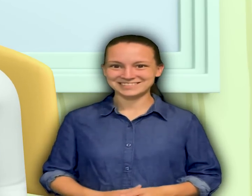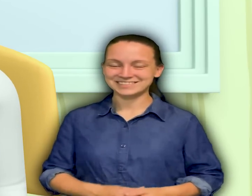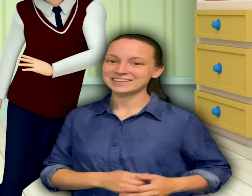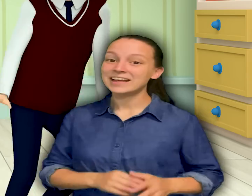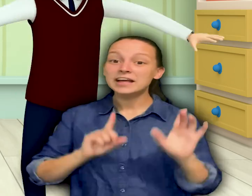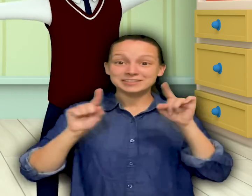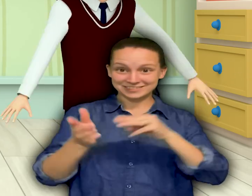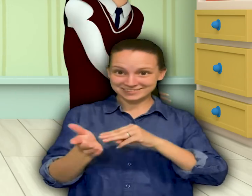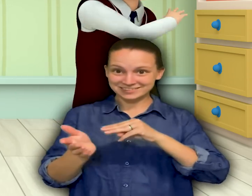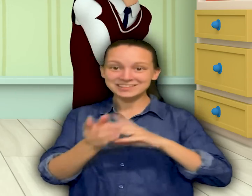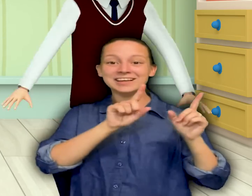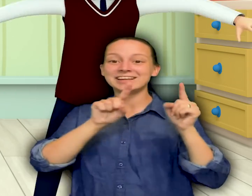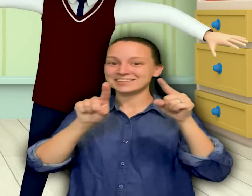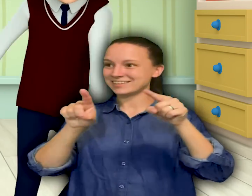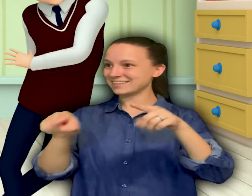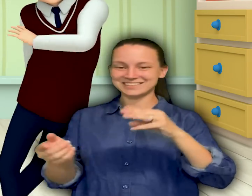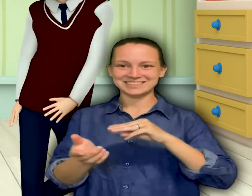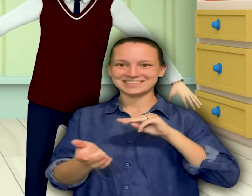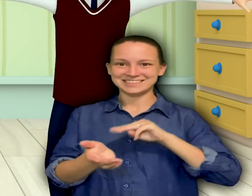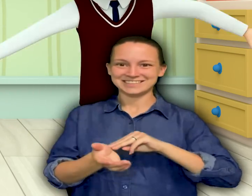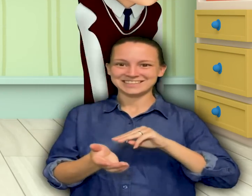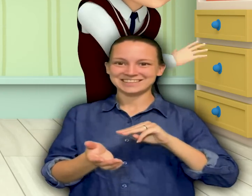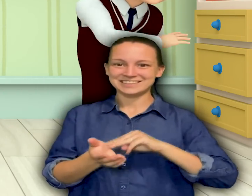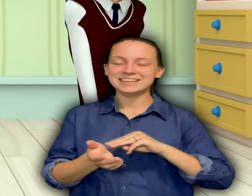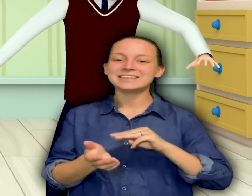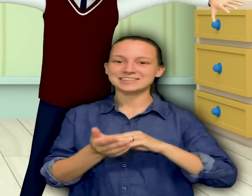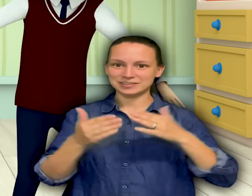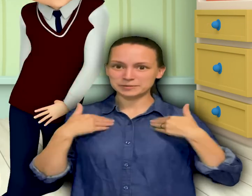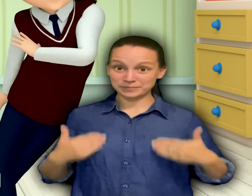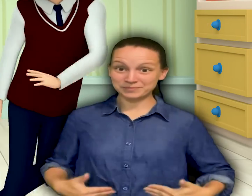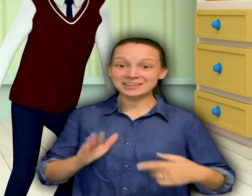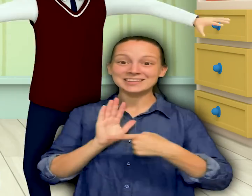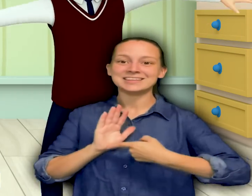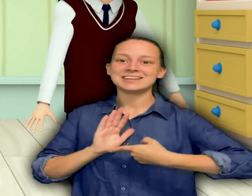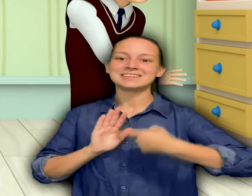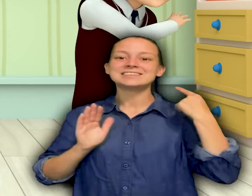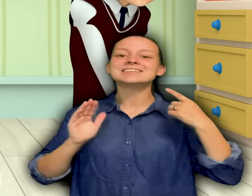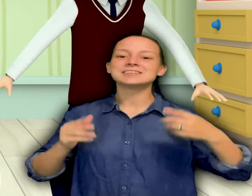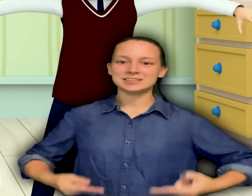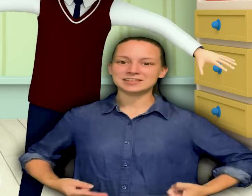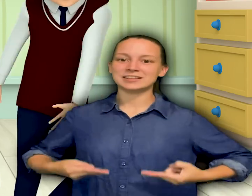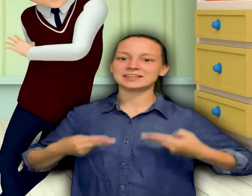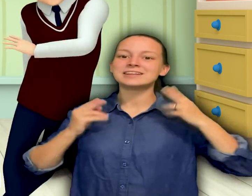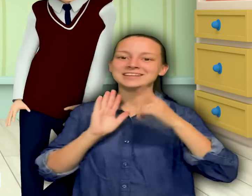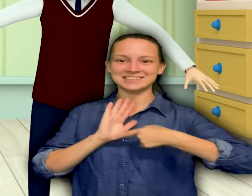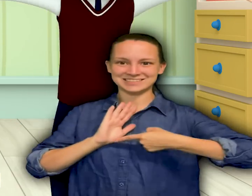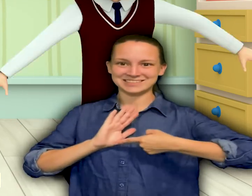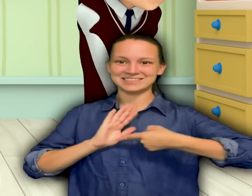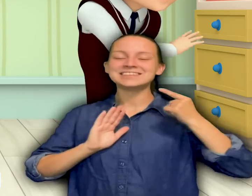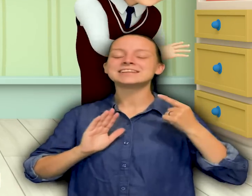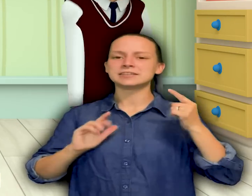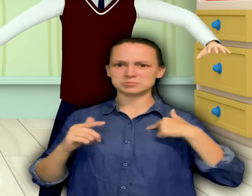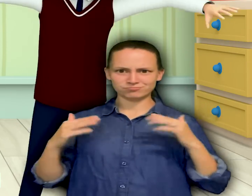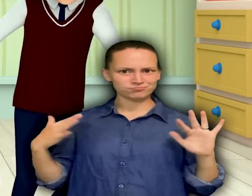throat going to the doctors going to the doctors going to get myself checked going to